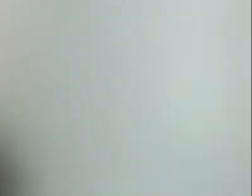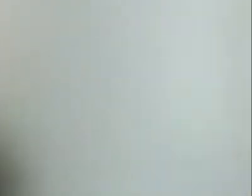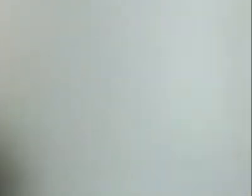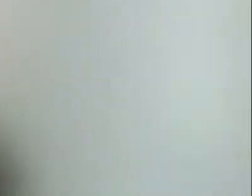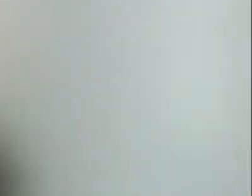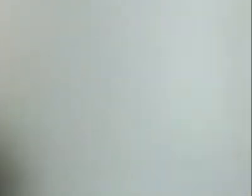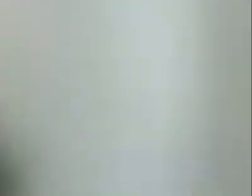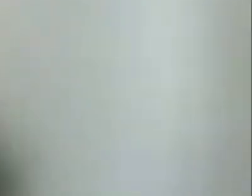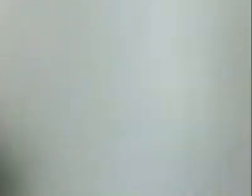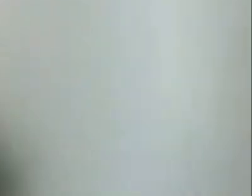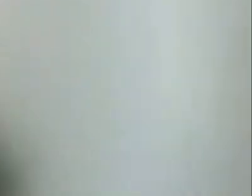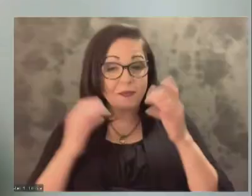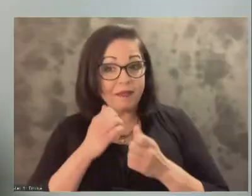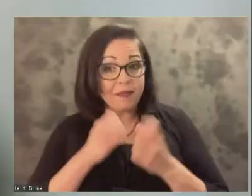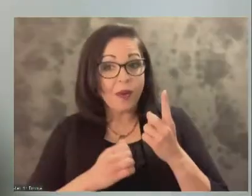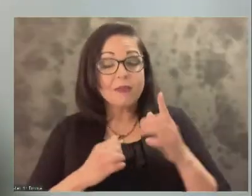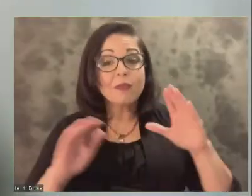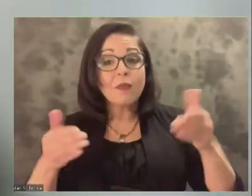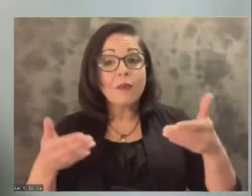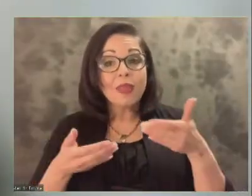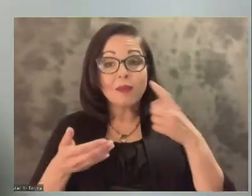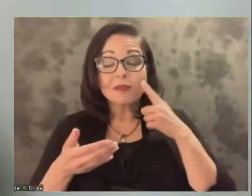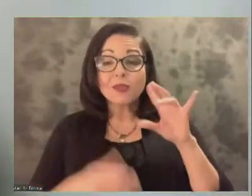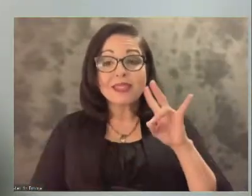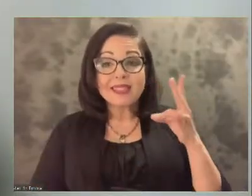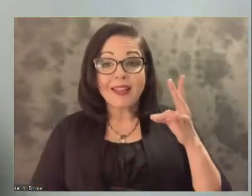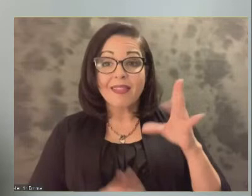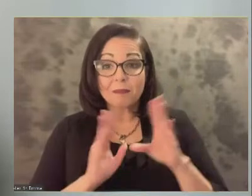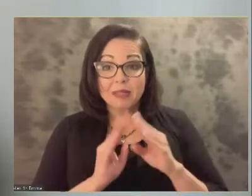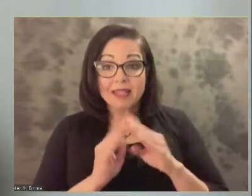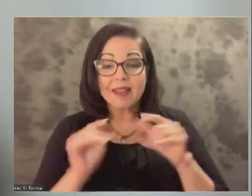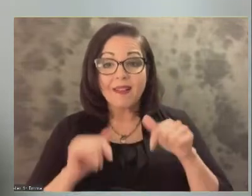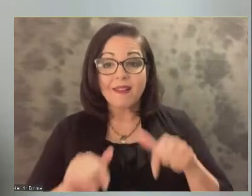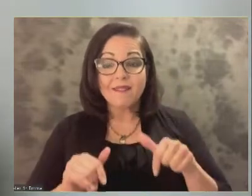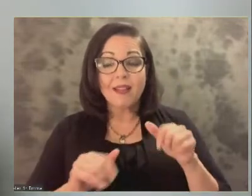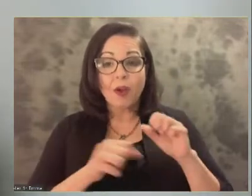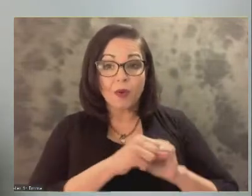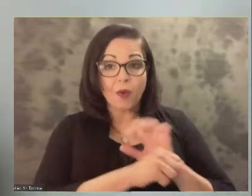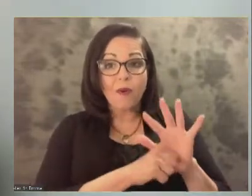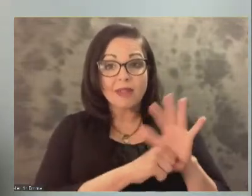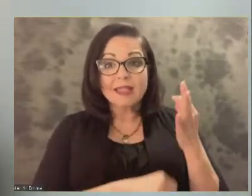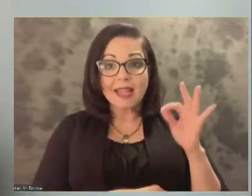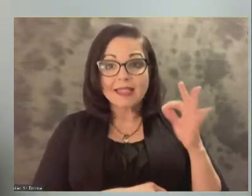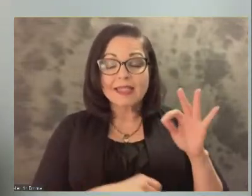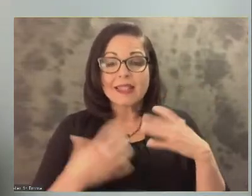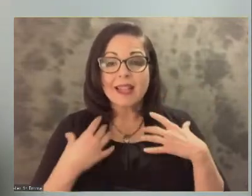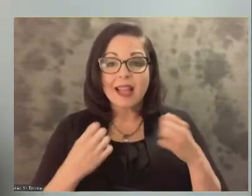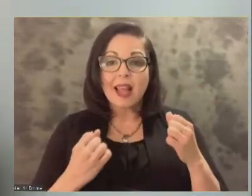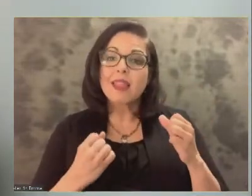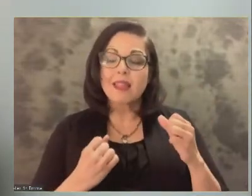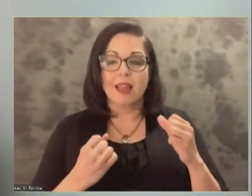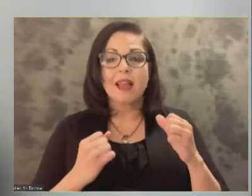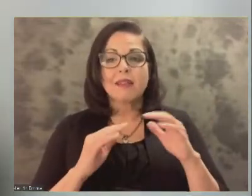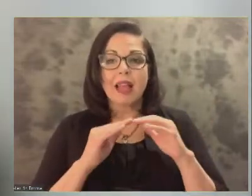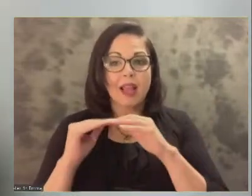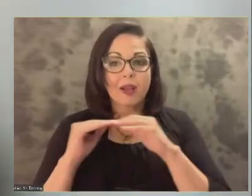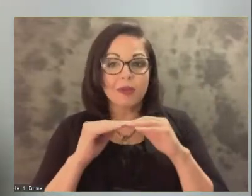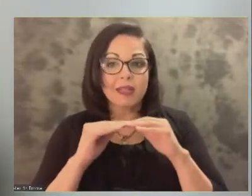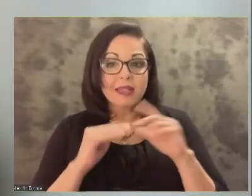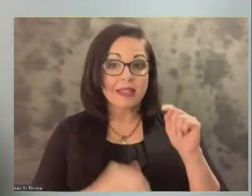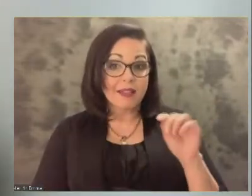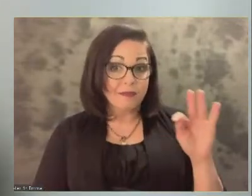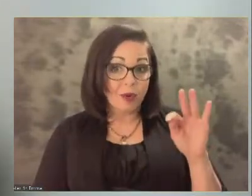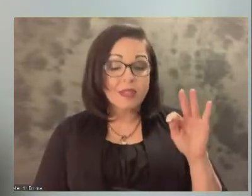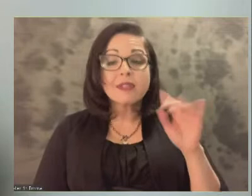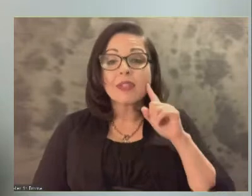Hello, everyone. Welcome to the 7th meeting of the COVID-19 Health Equity Task Force. I am Min